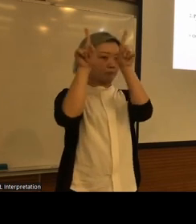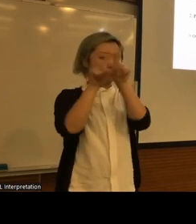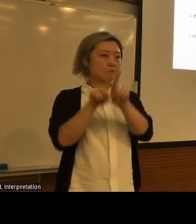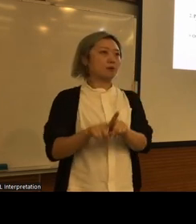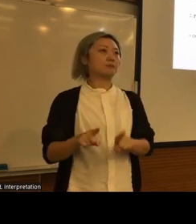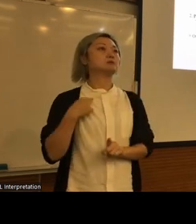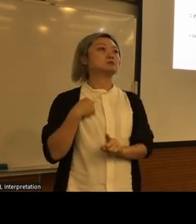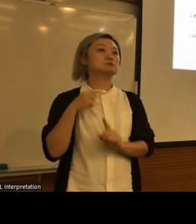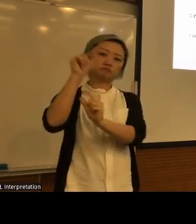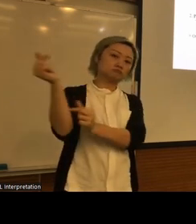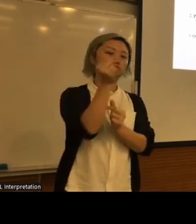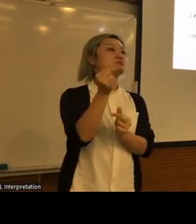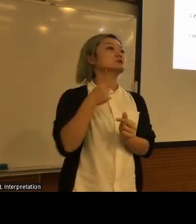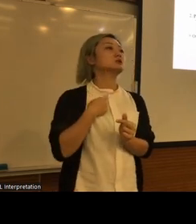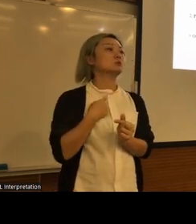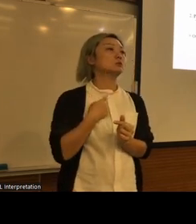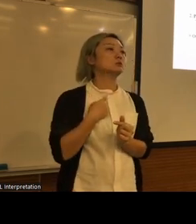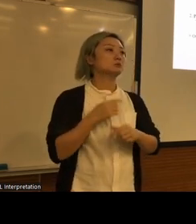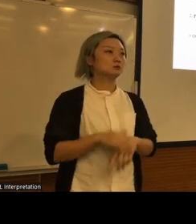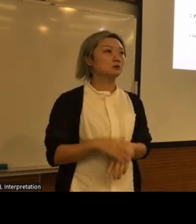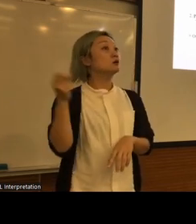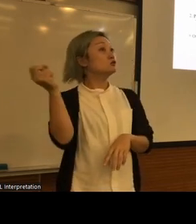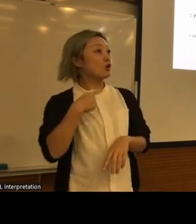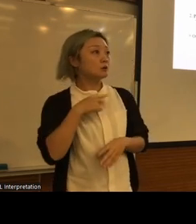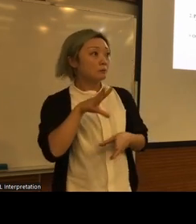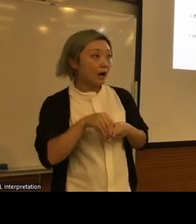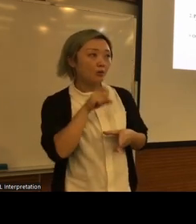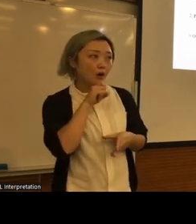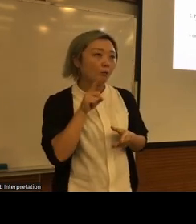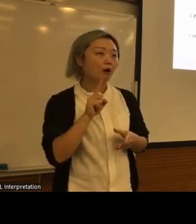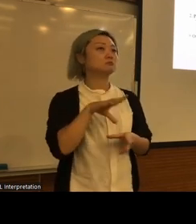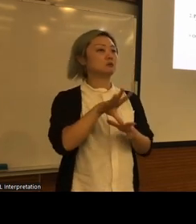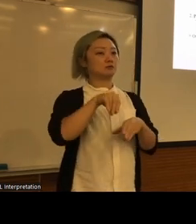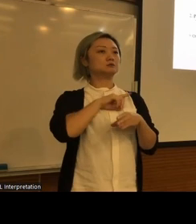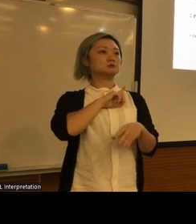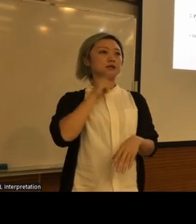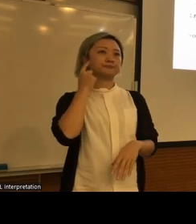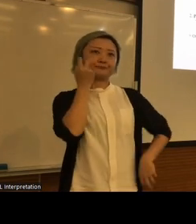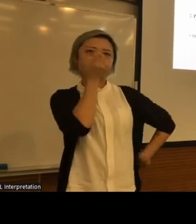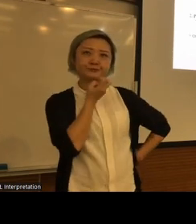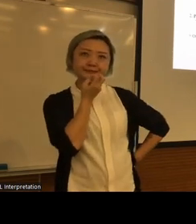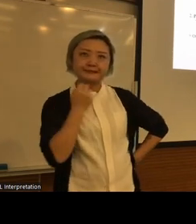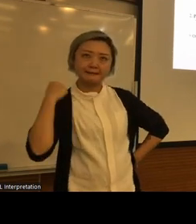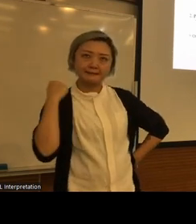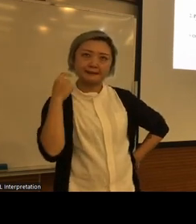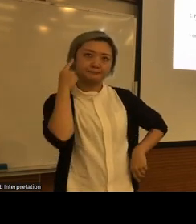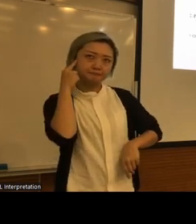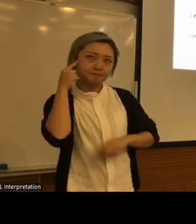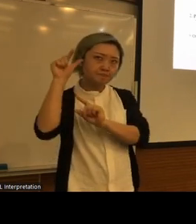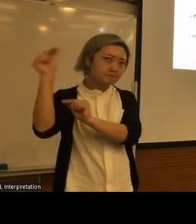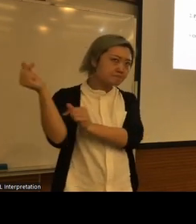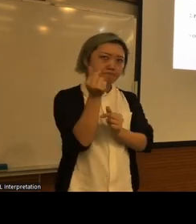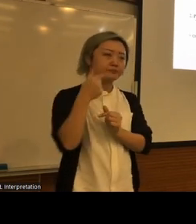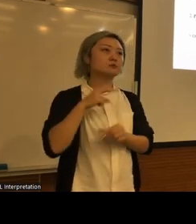secondly, they need to have a high level of linguistic quality. This is